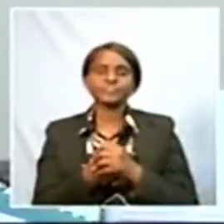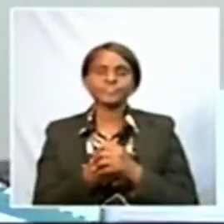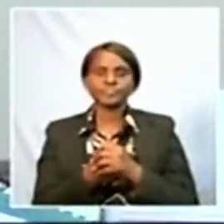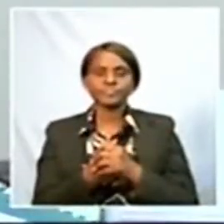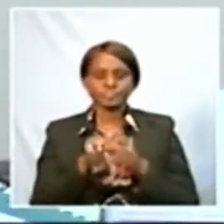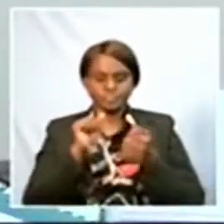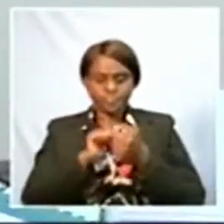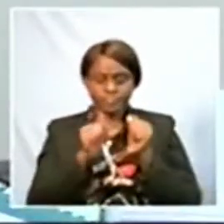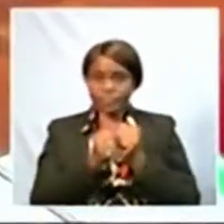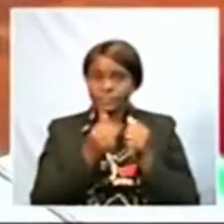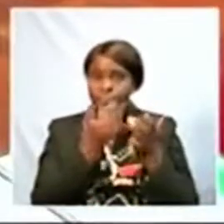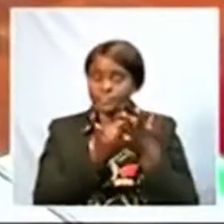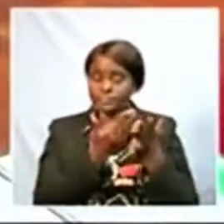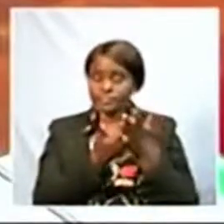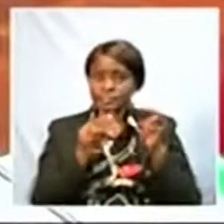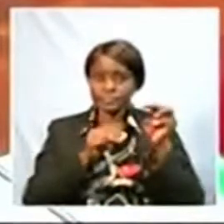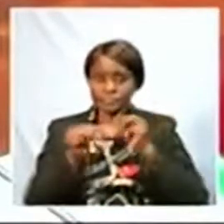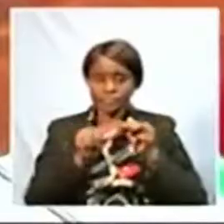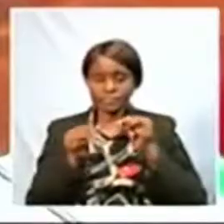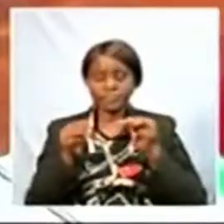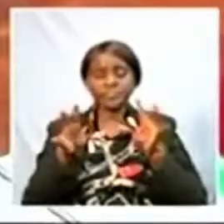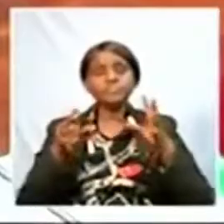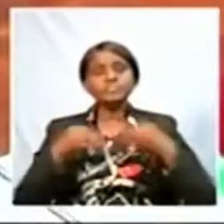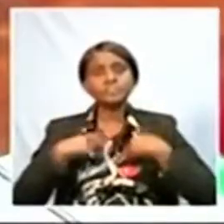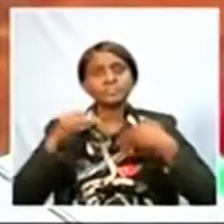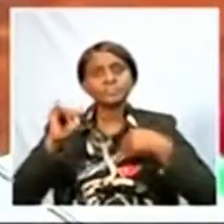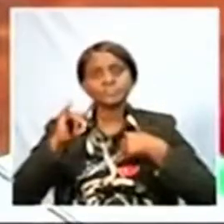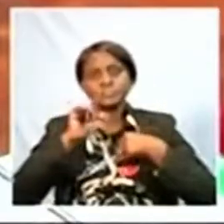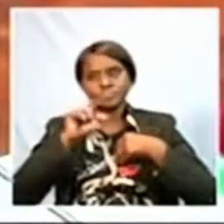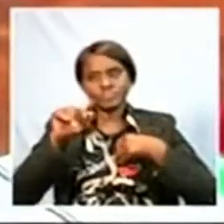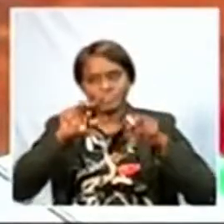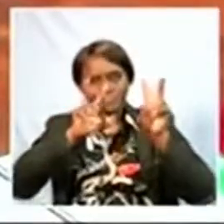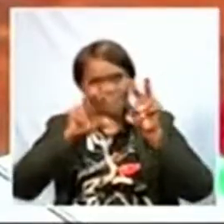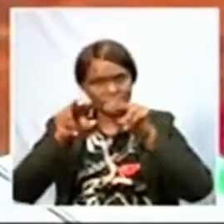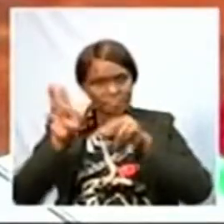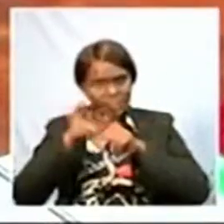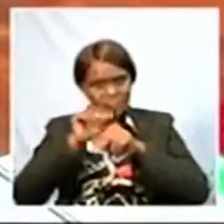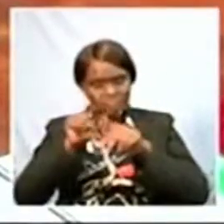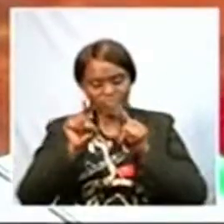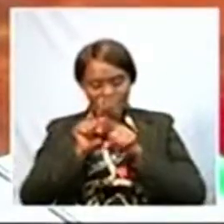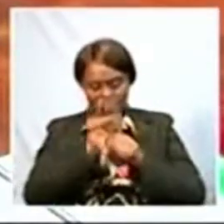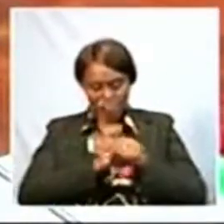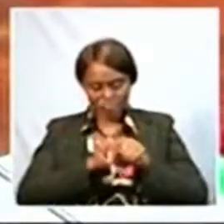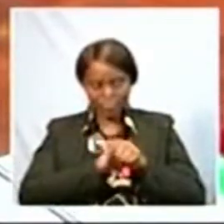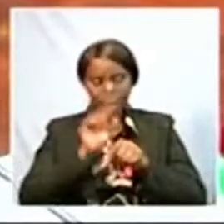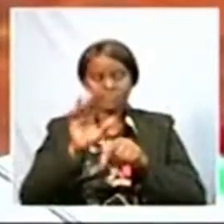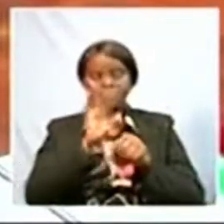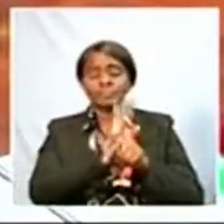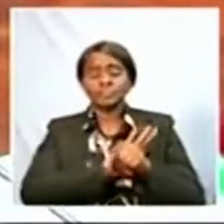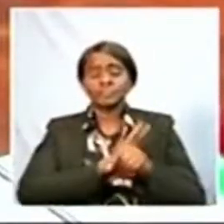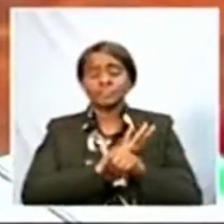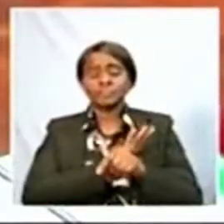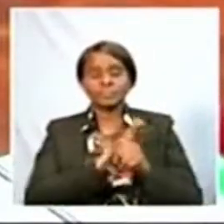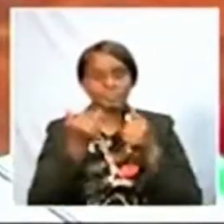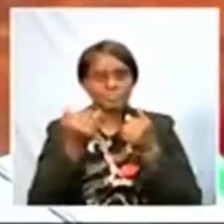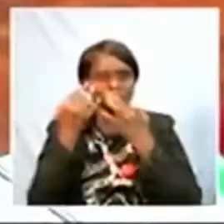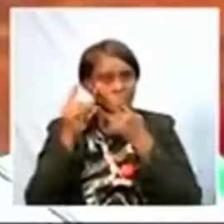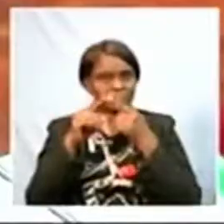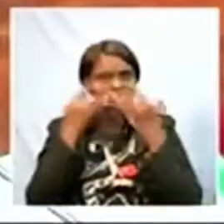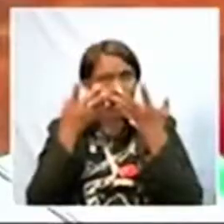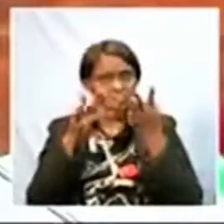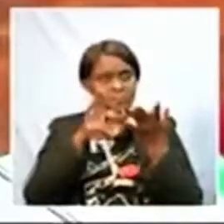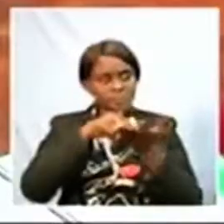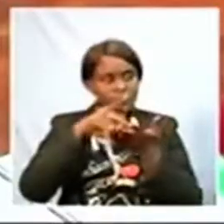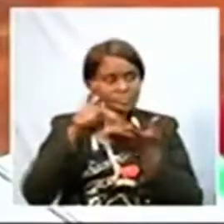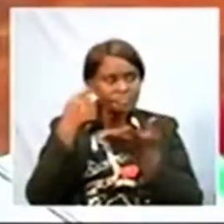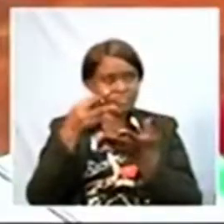Cause of query. Management wishes to acknowledge the auditor's observation and regrets the action. We wish to state that the payment